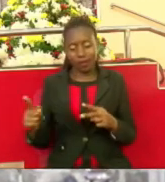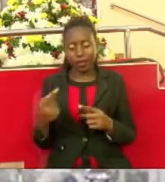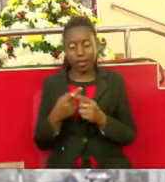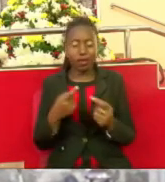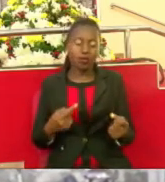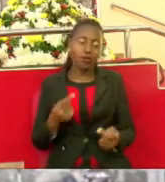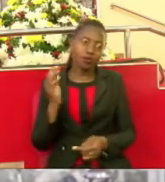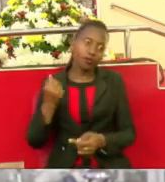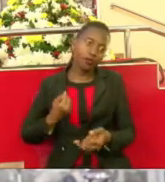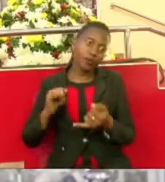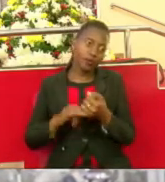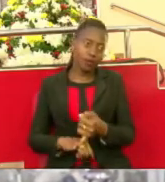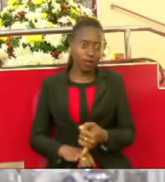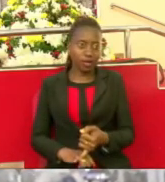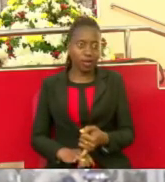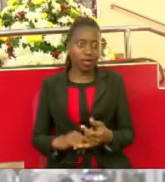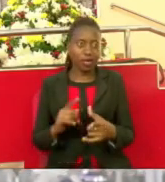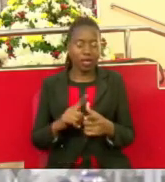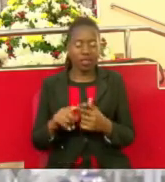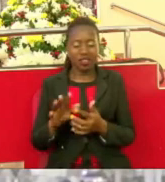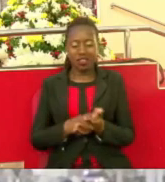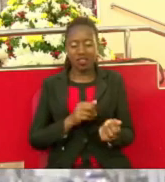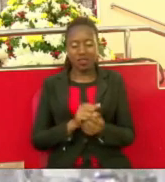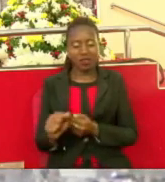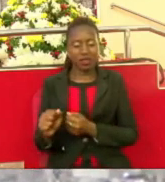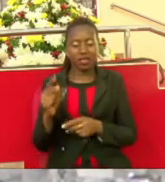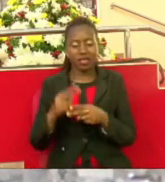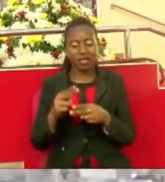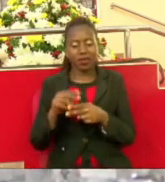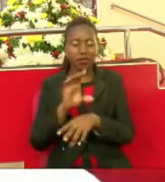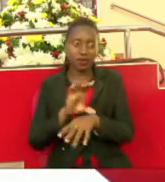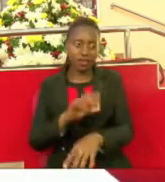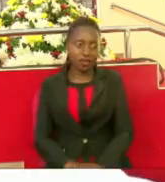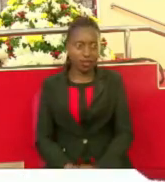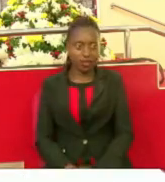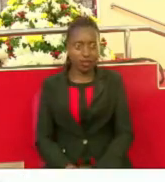messing up the name of the church. We will not say keep away, but we are saying